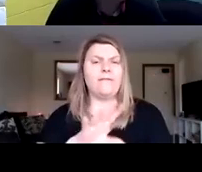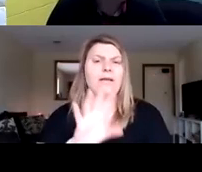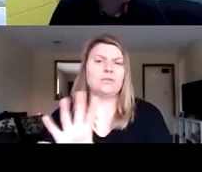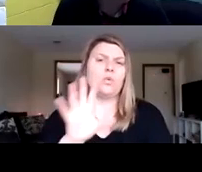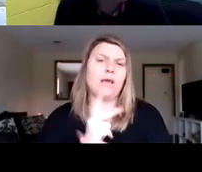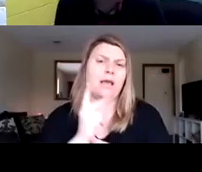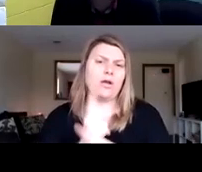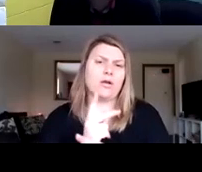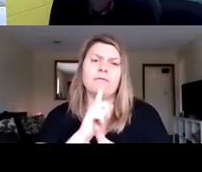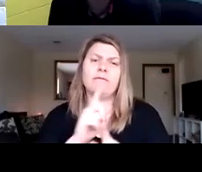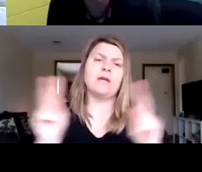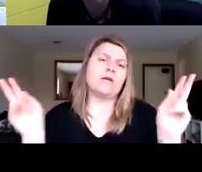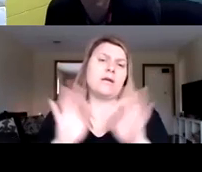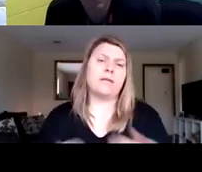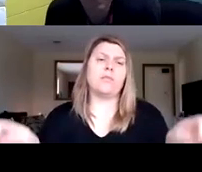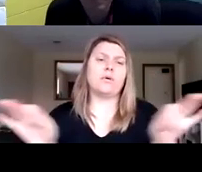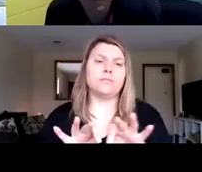of critical. Next slide, please.